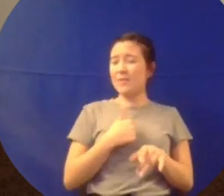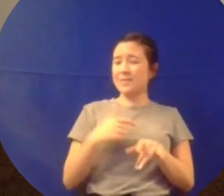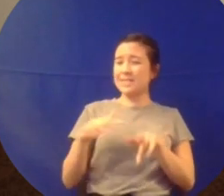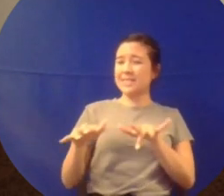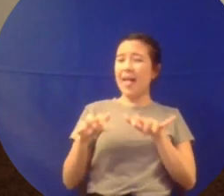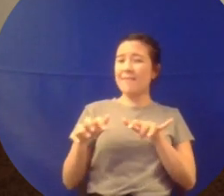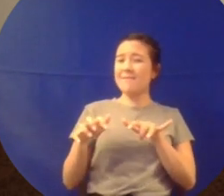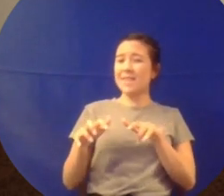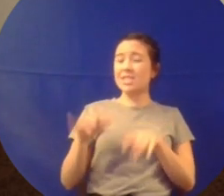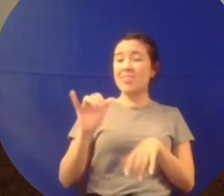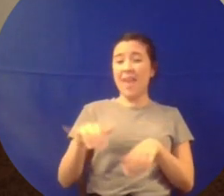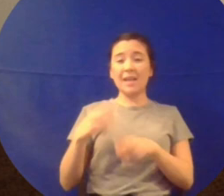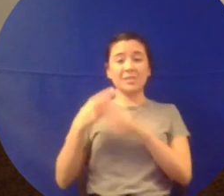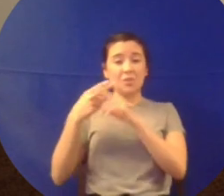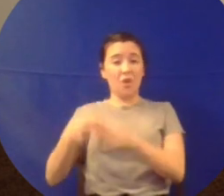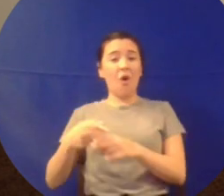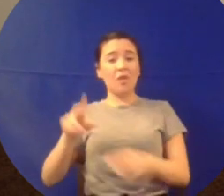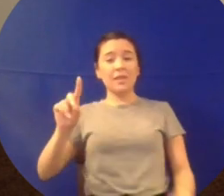That's dust.